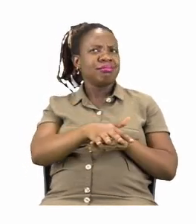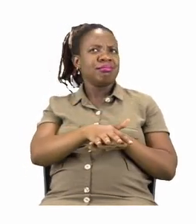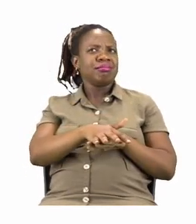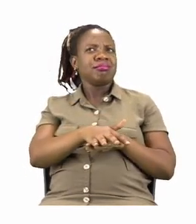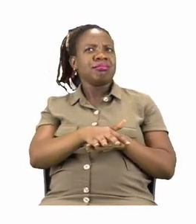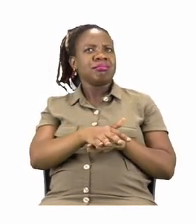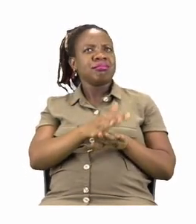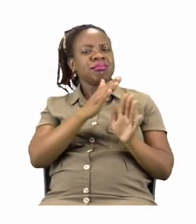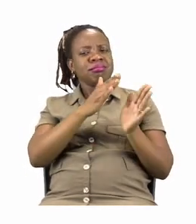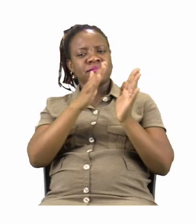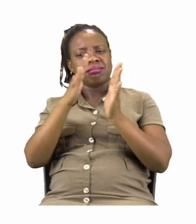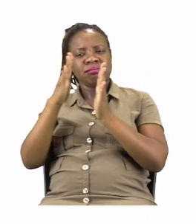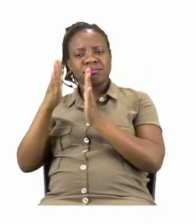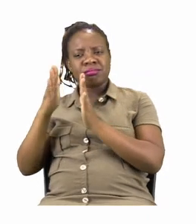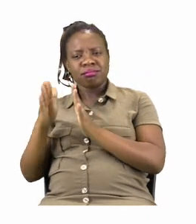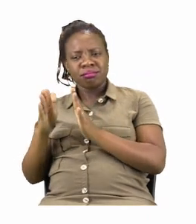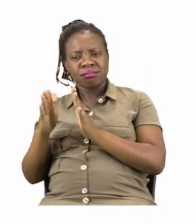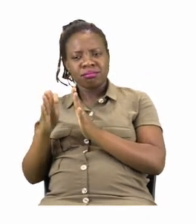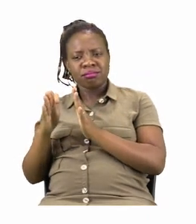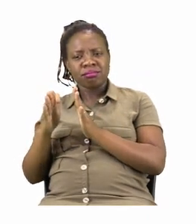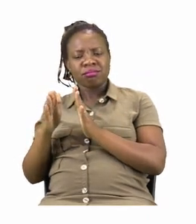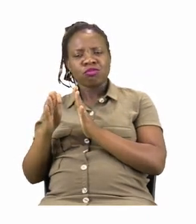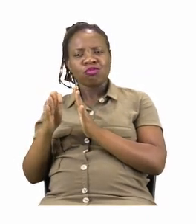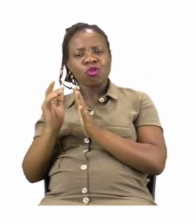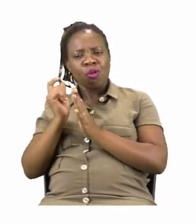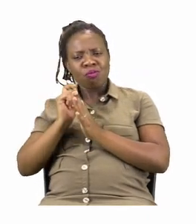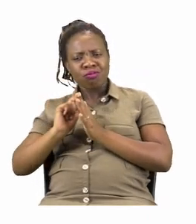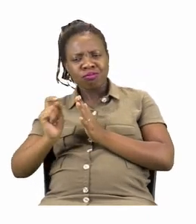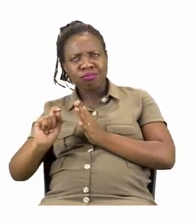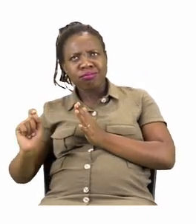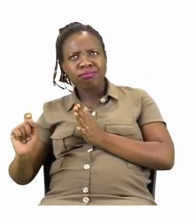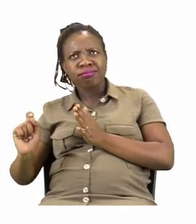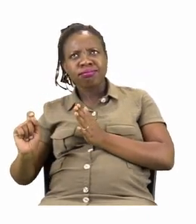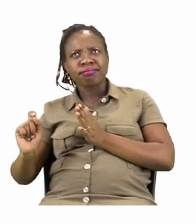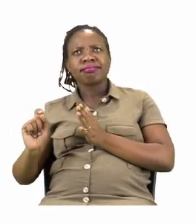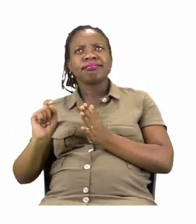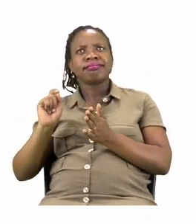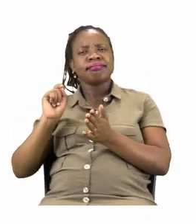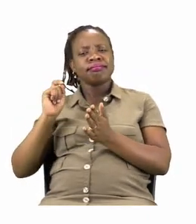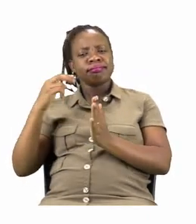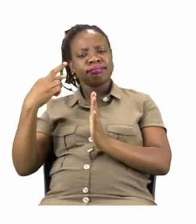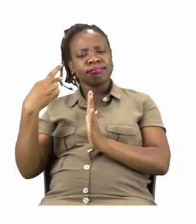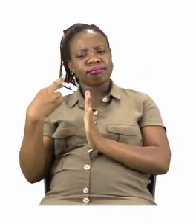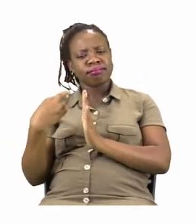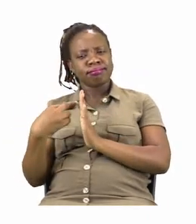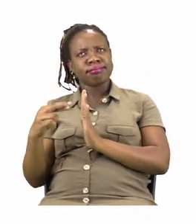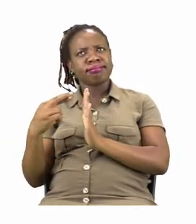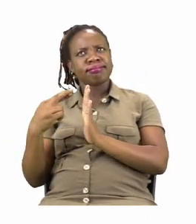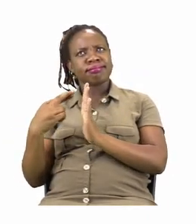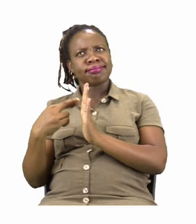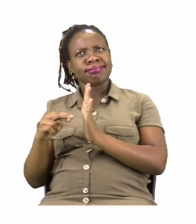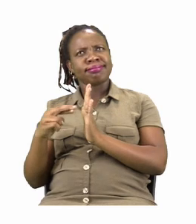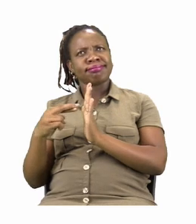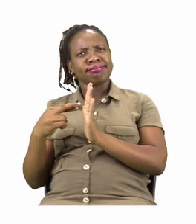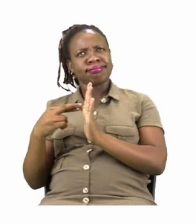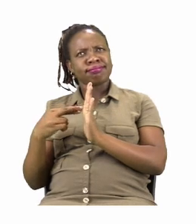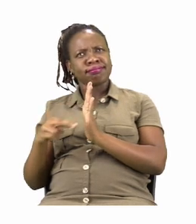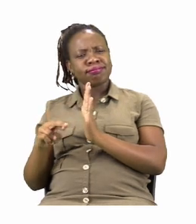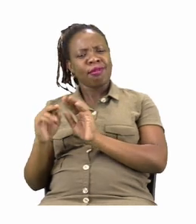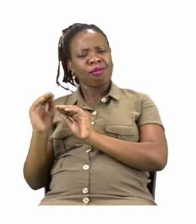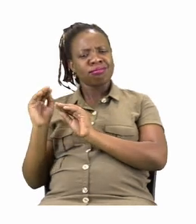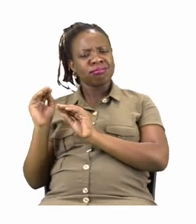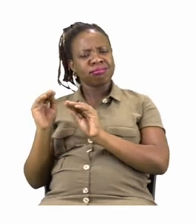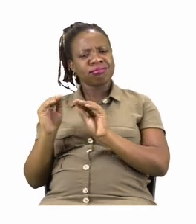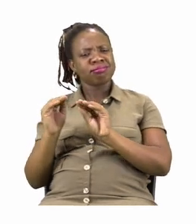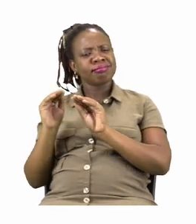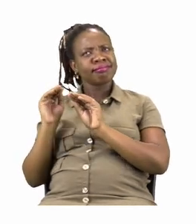you write a sentence or a rule for each picture to teach each person